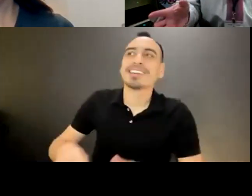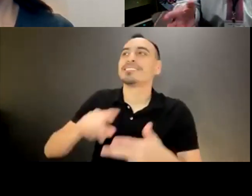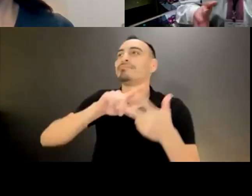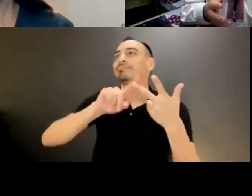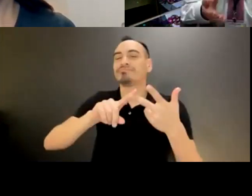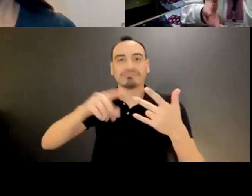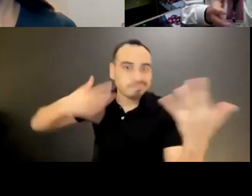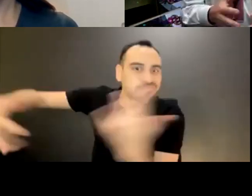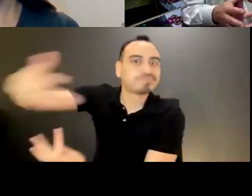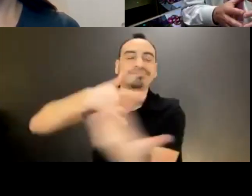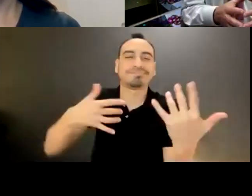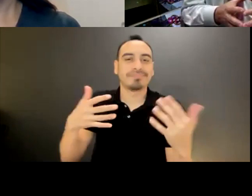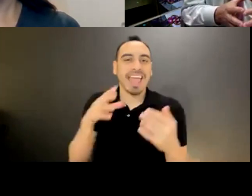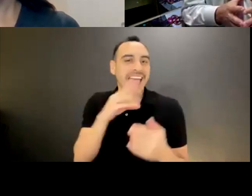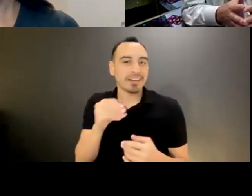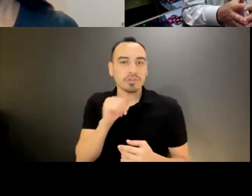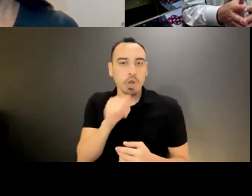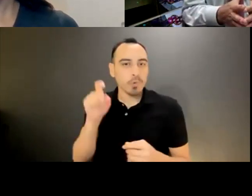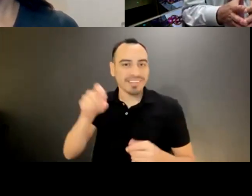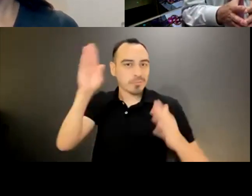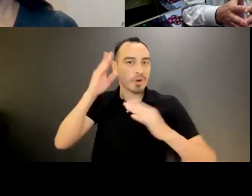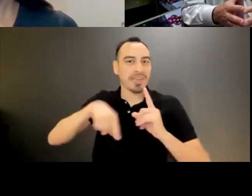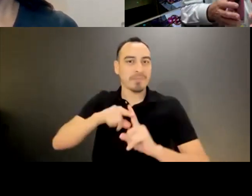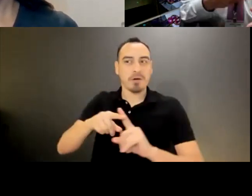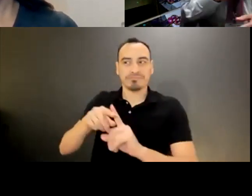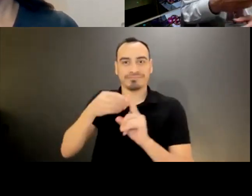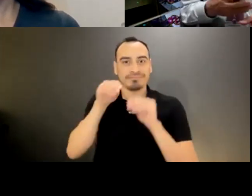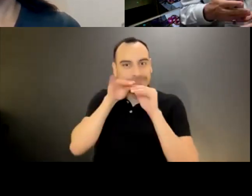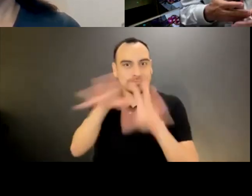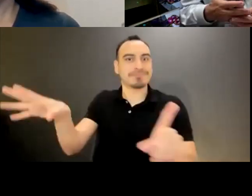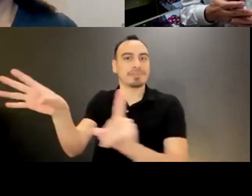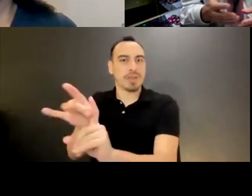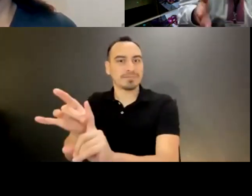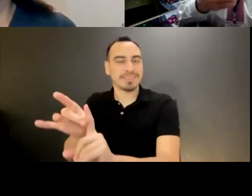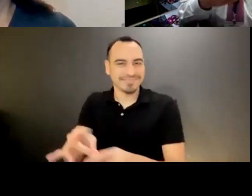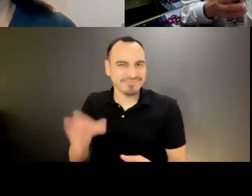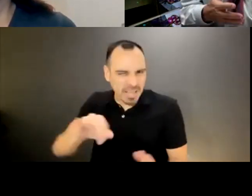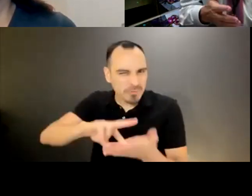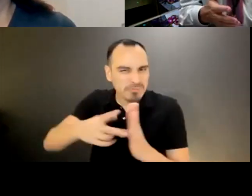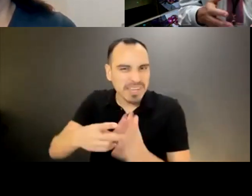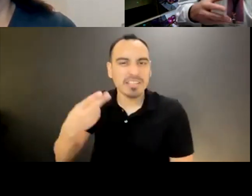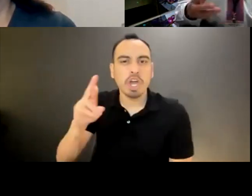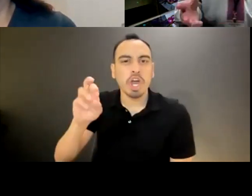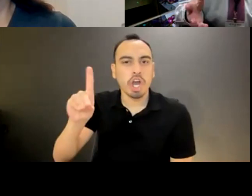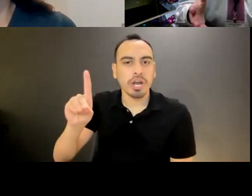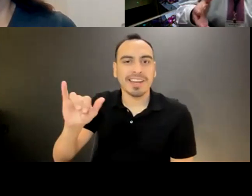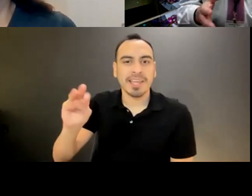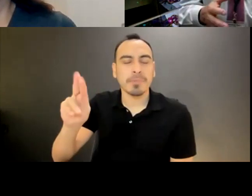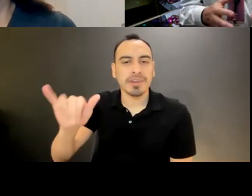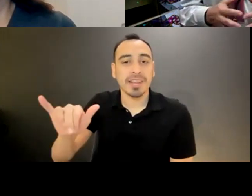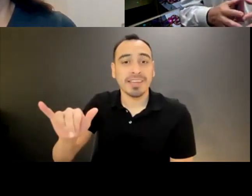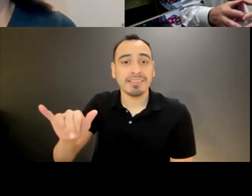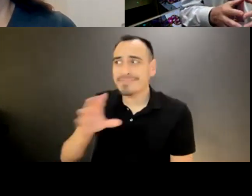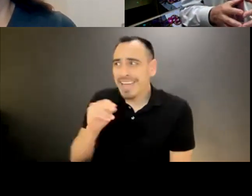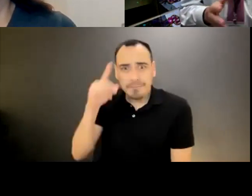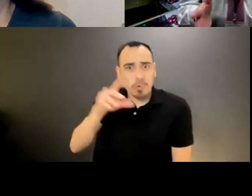transmit. Right, that's what herd immunity provides. For old people like me,